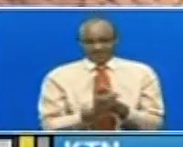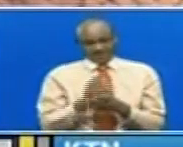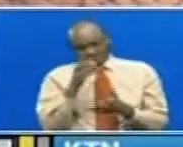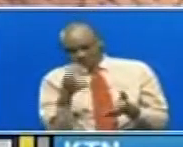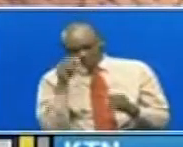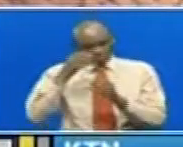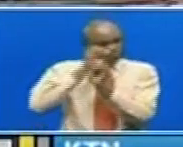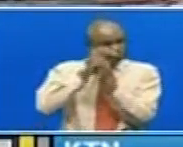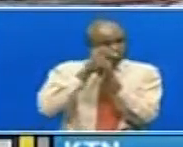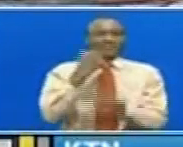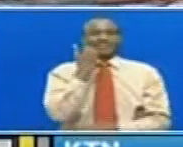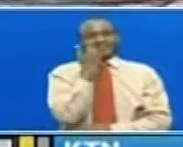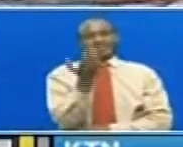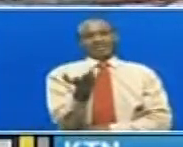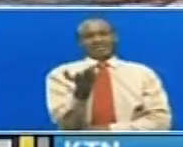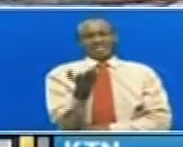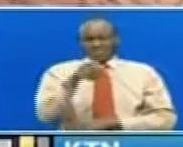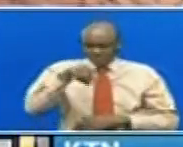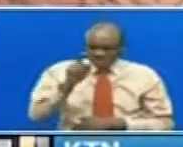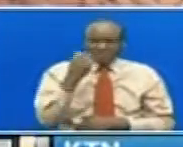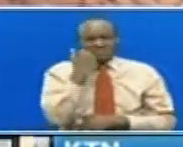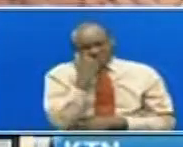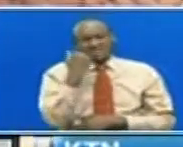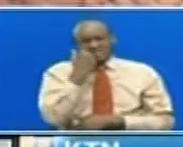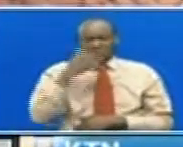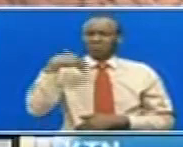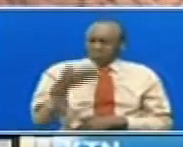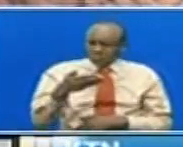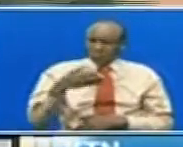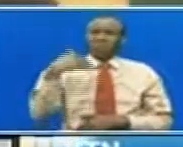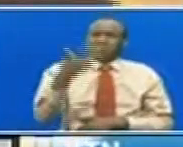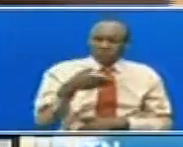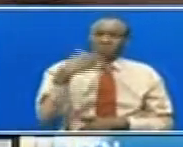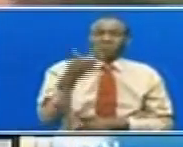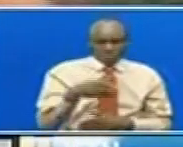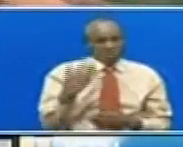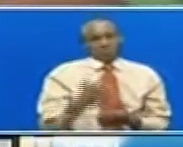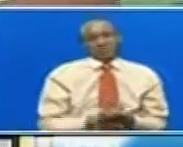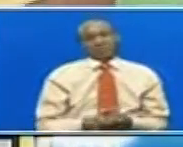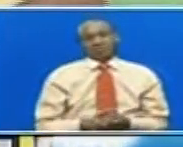Kapatikana ni mgonjwa. Baada alikuwa anagonjeka tu, paka akaenda.